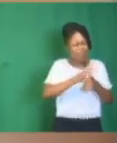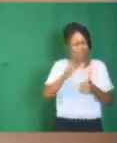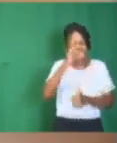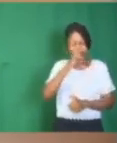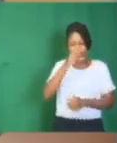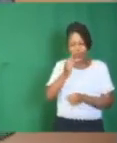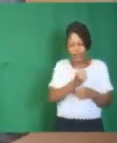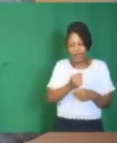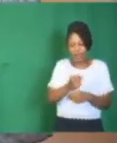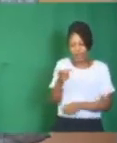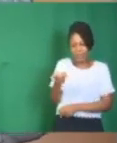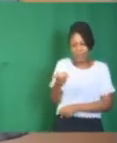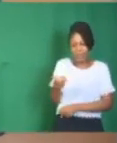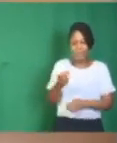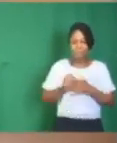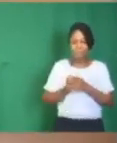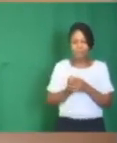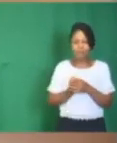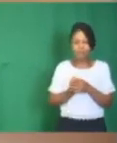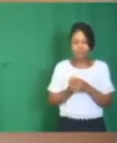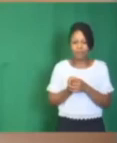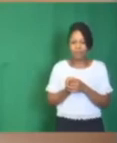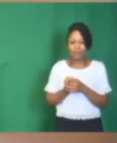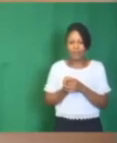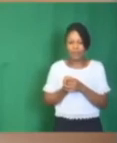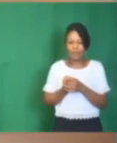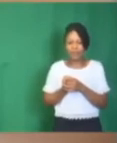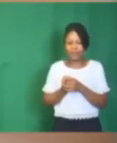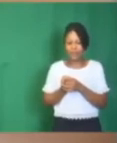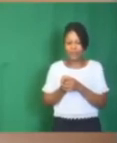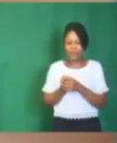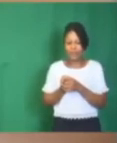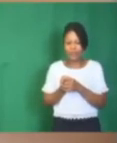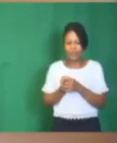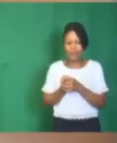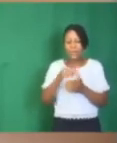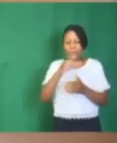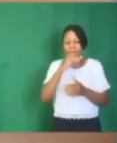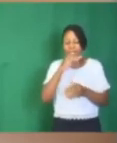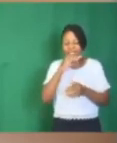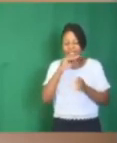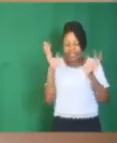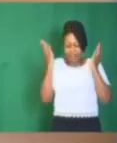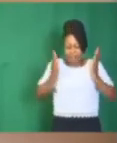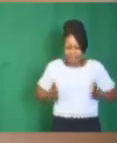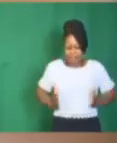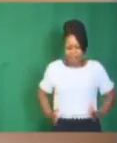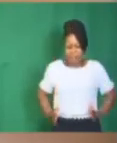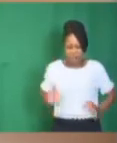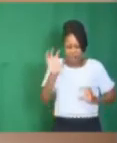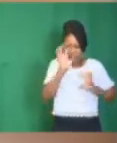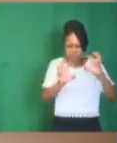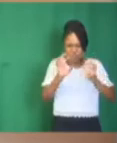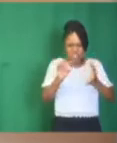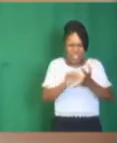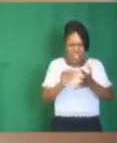last body system is that there are joints. Joints in the